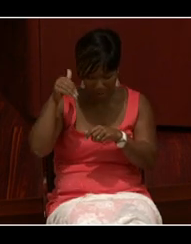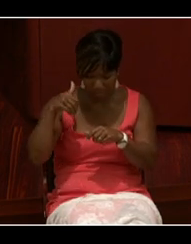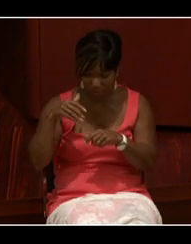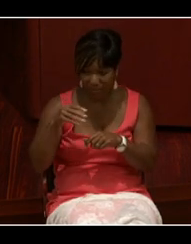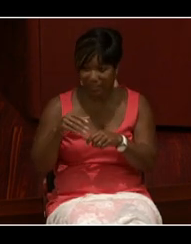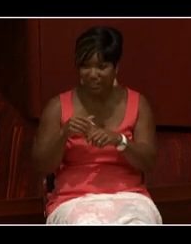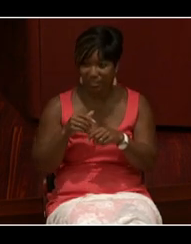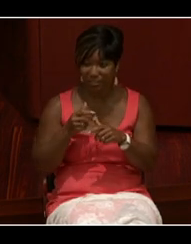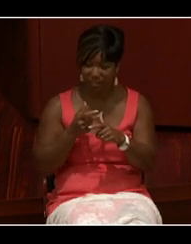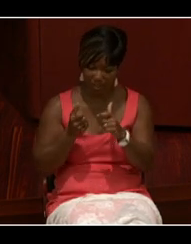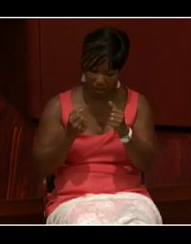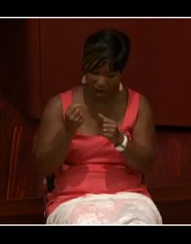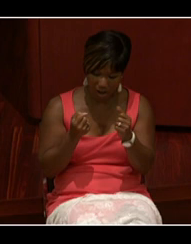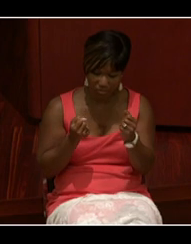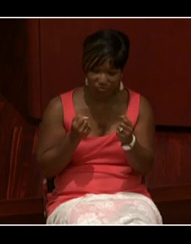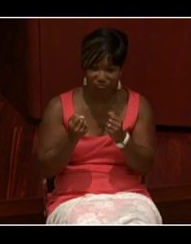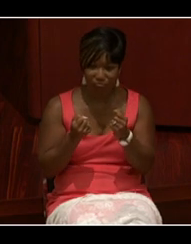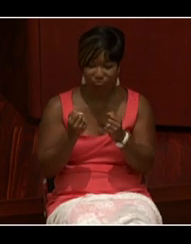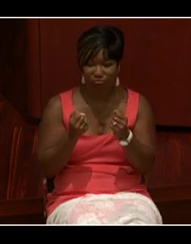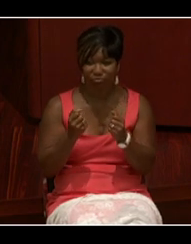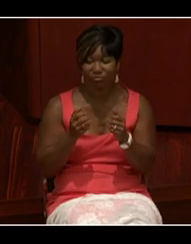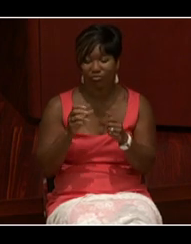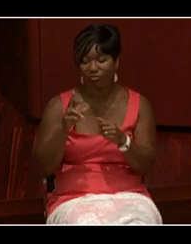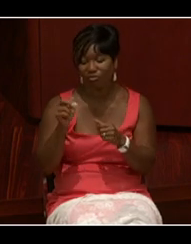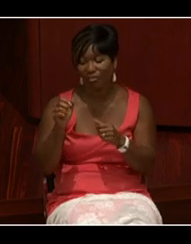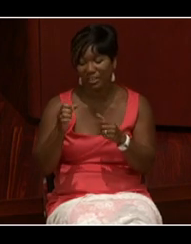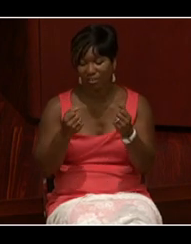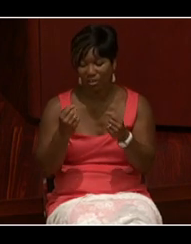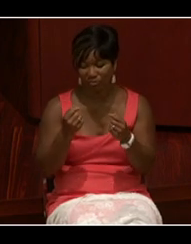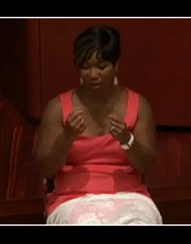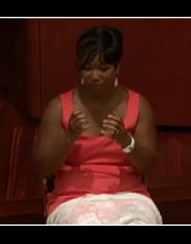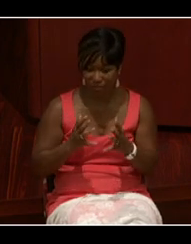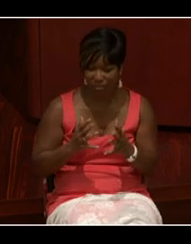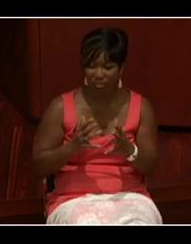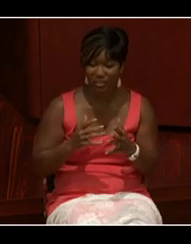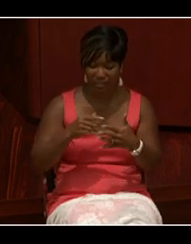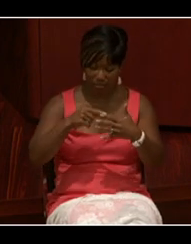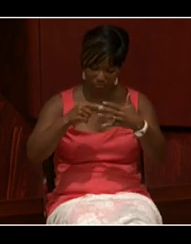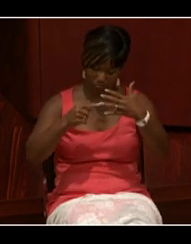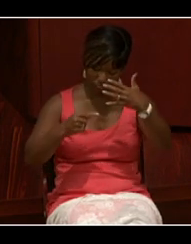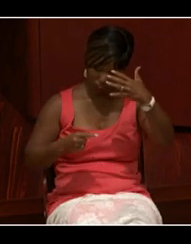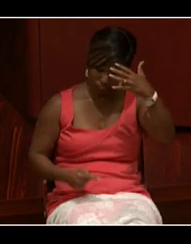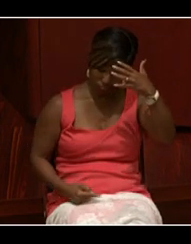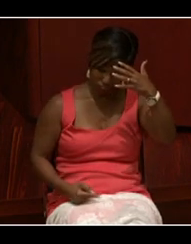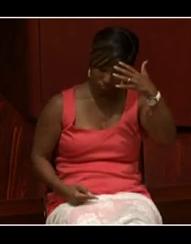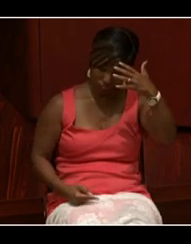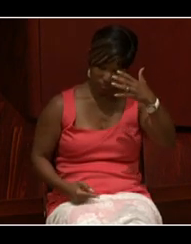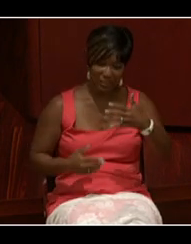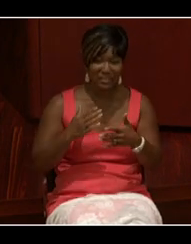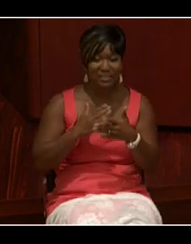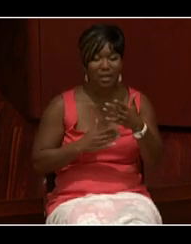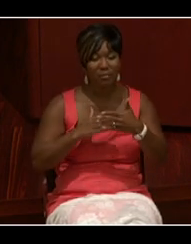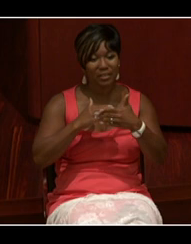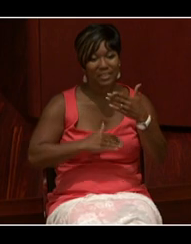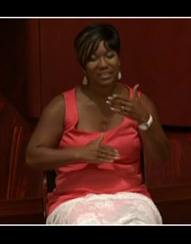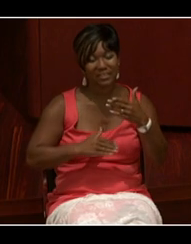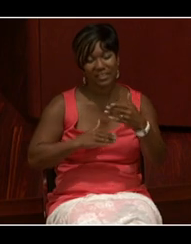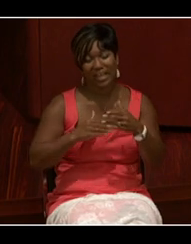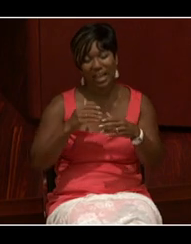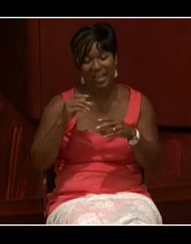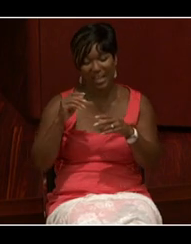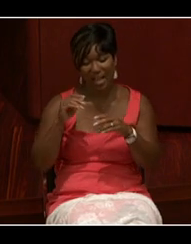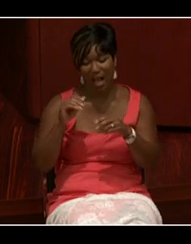For Leavenworth, there were over 60 individuals that listed their occupation as ball players. So you never know who